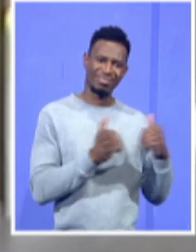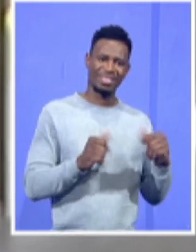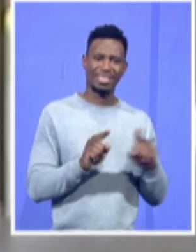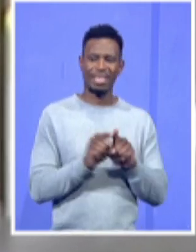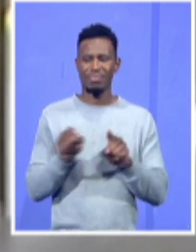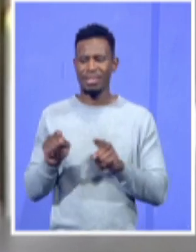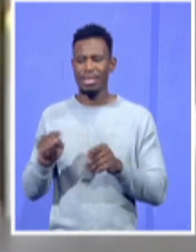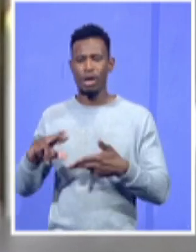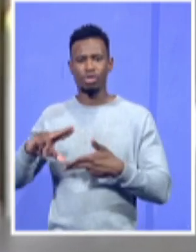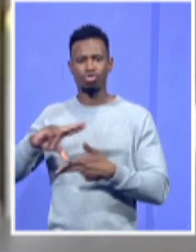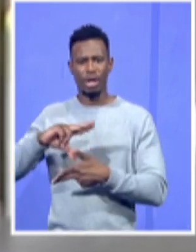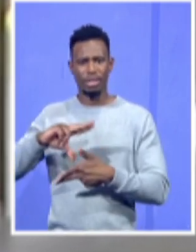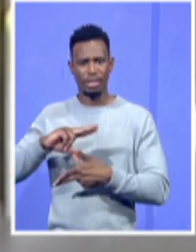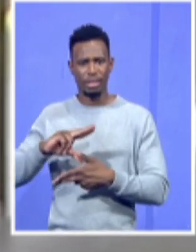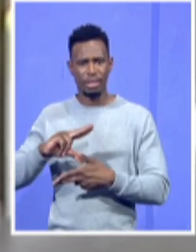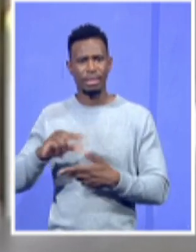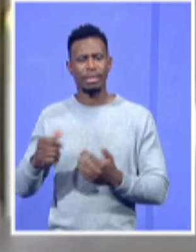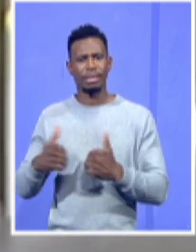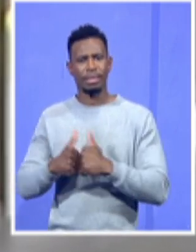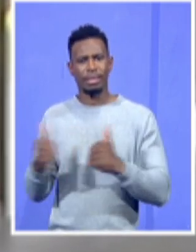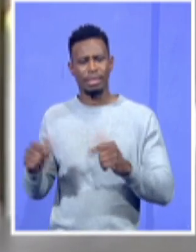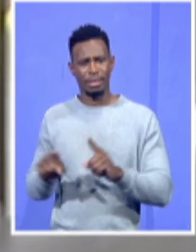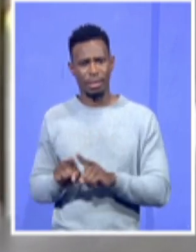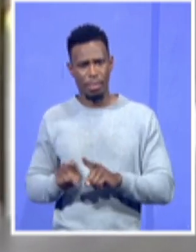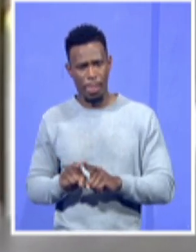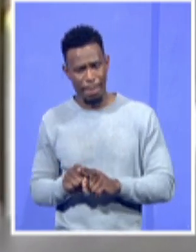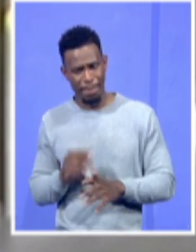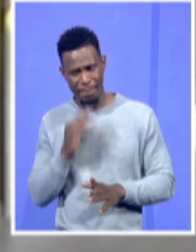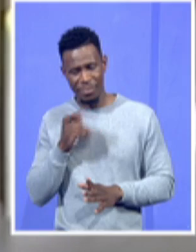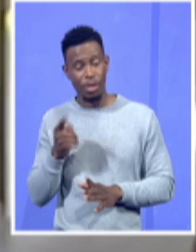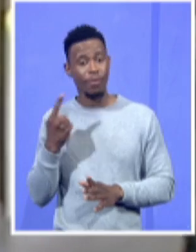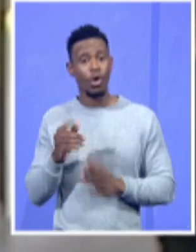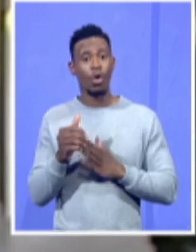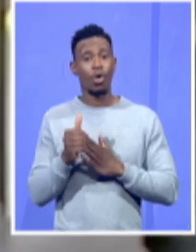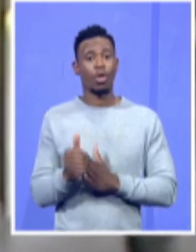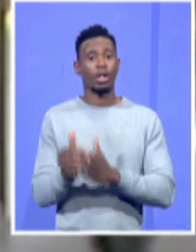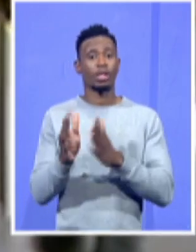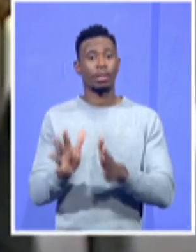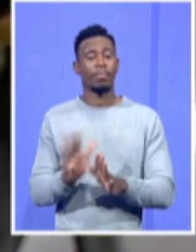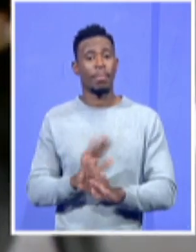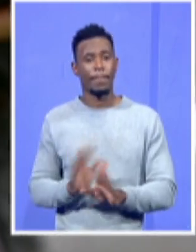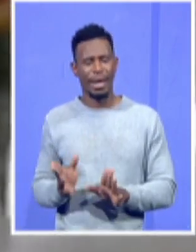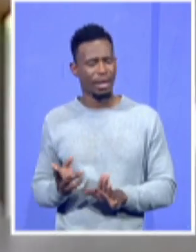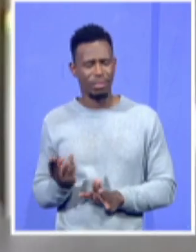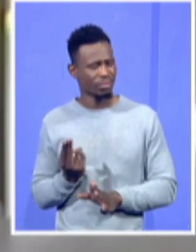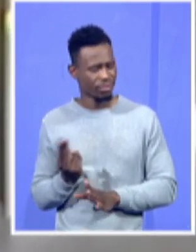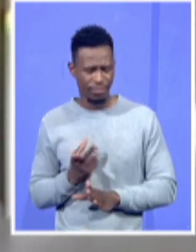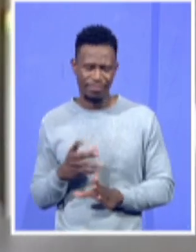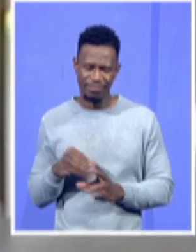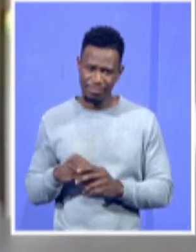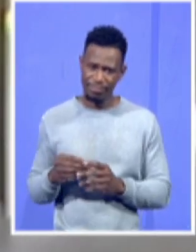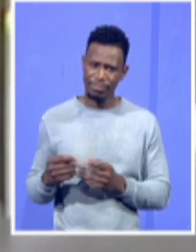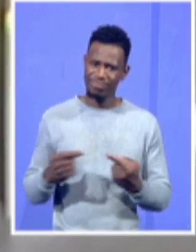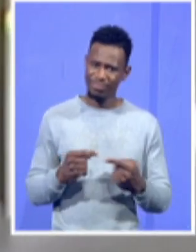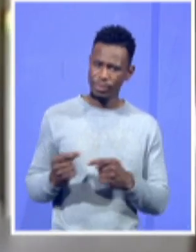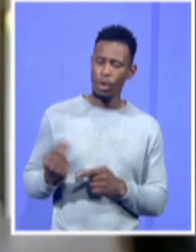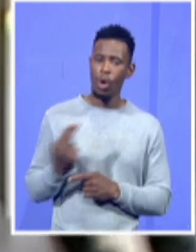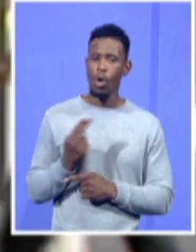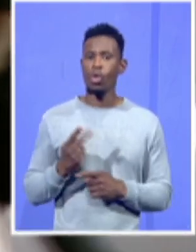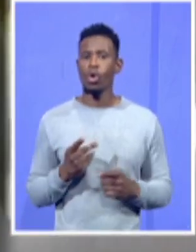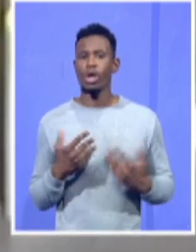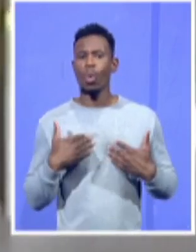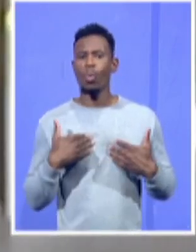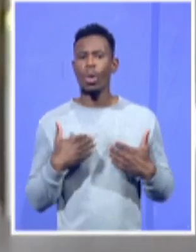conference is not only about the leadership contestation and the internal wranglings of the governing party, it's also about the